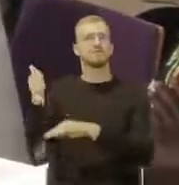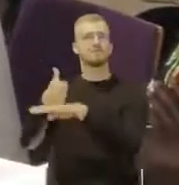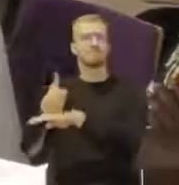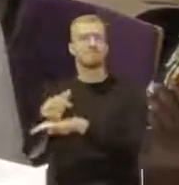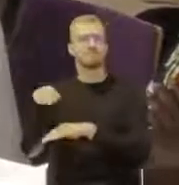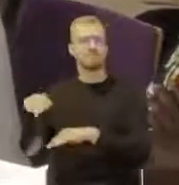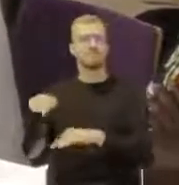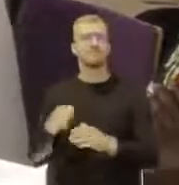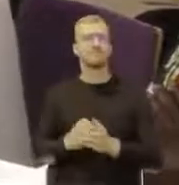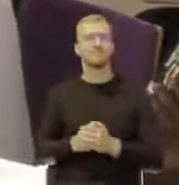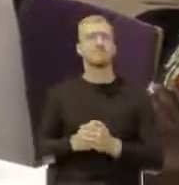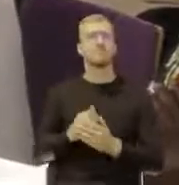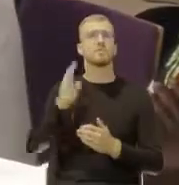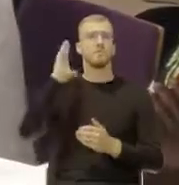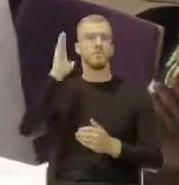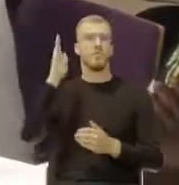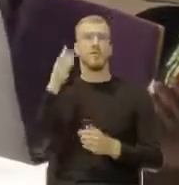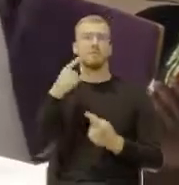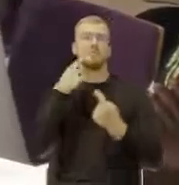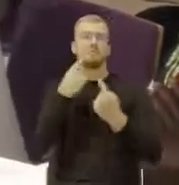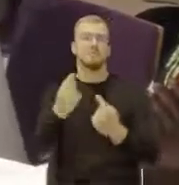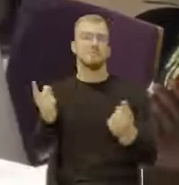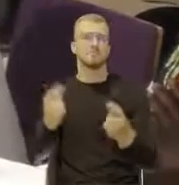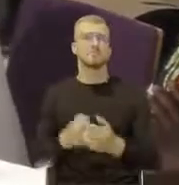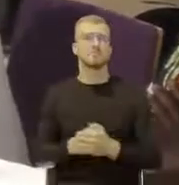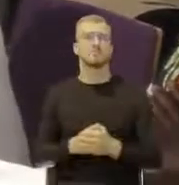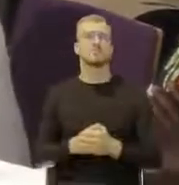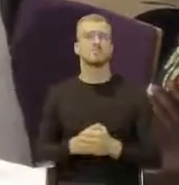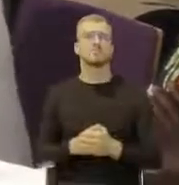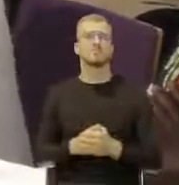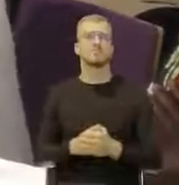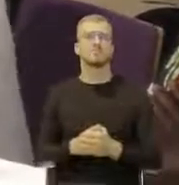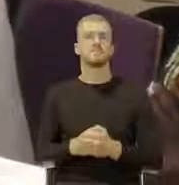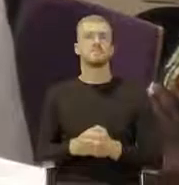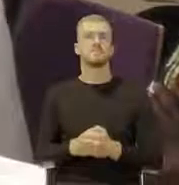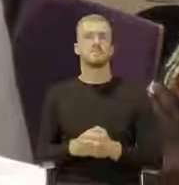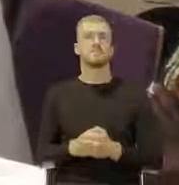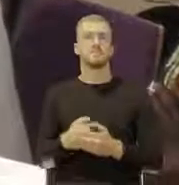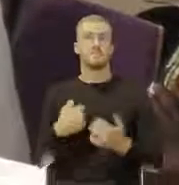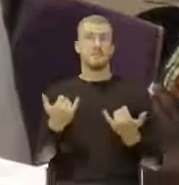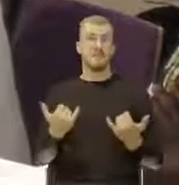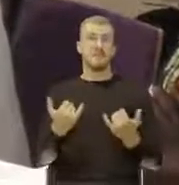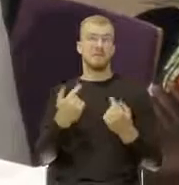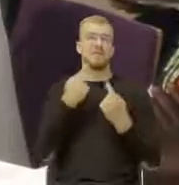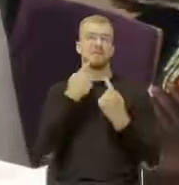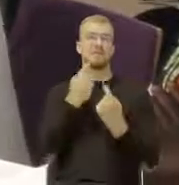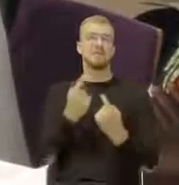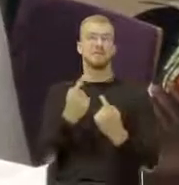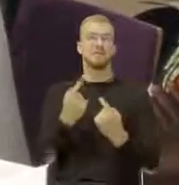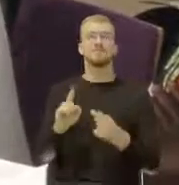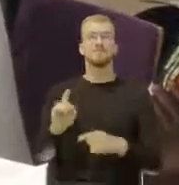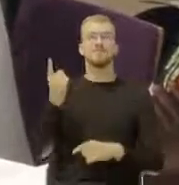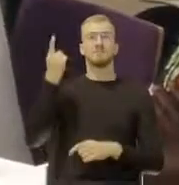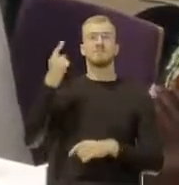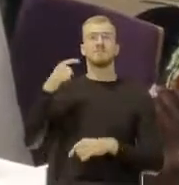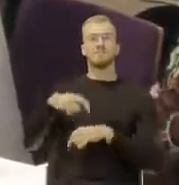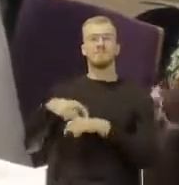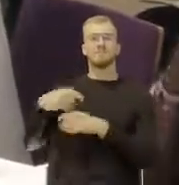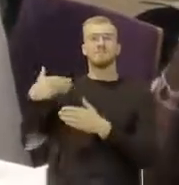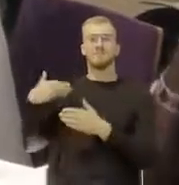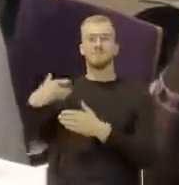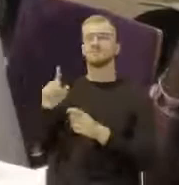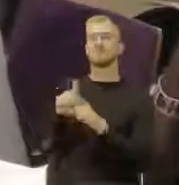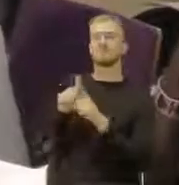with one of those strong voices from local and regional governments, the mayor of Bogotá,